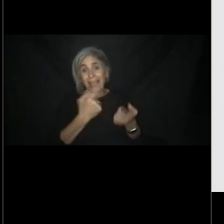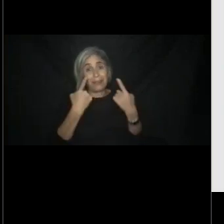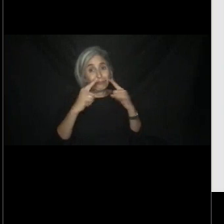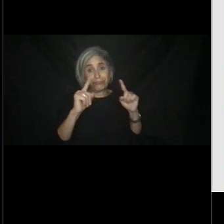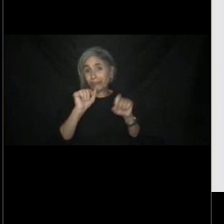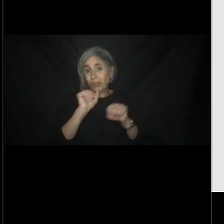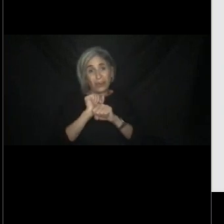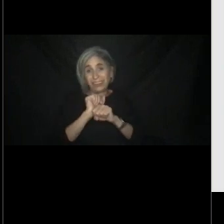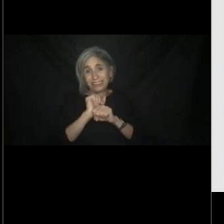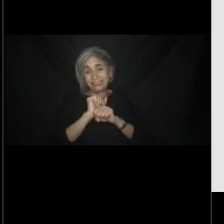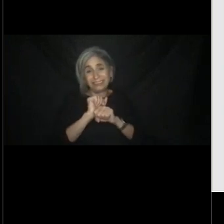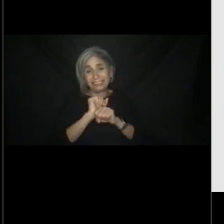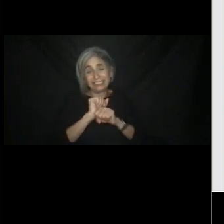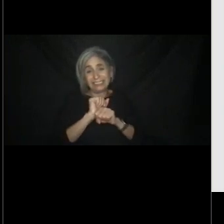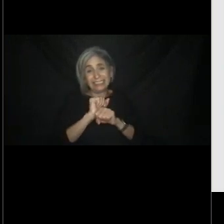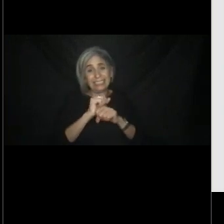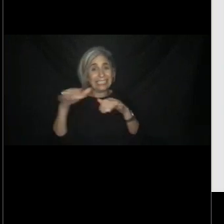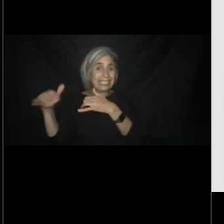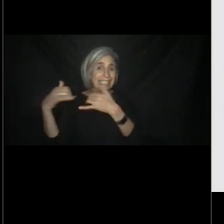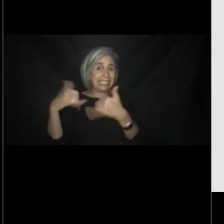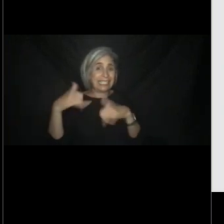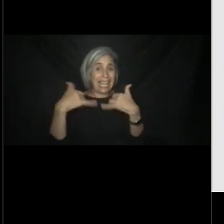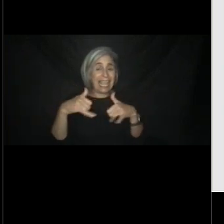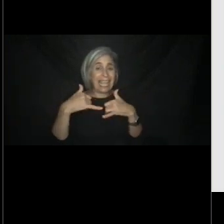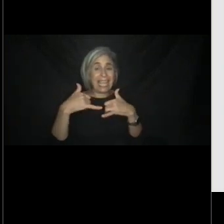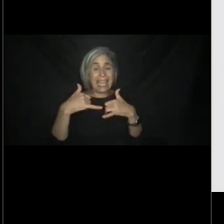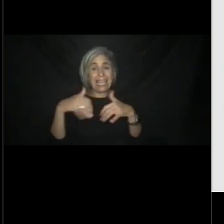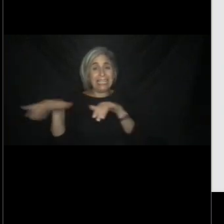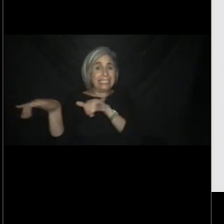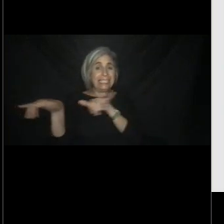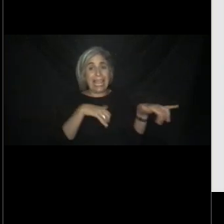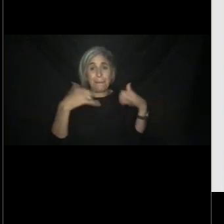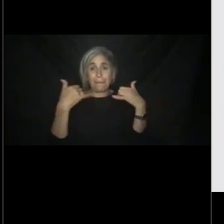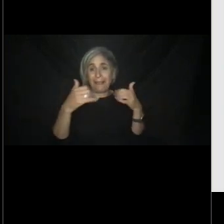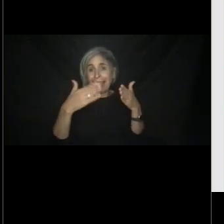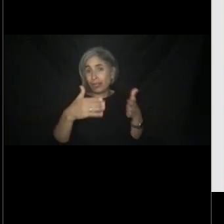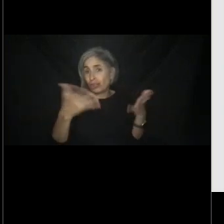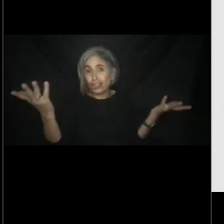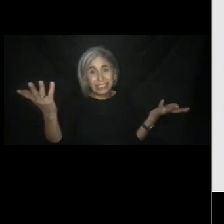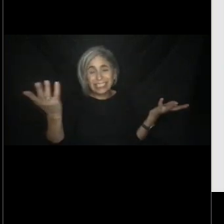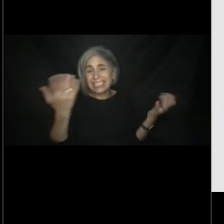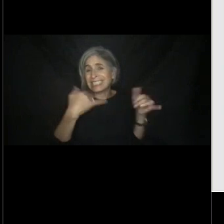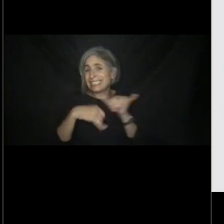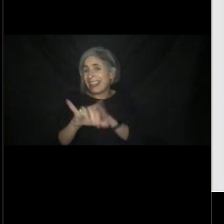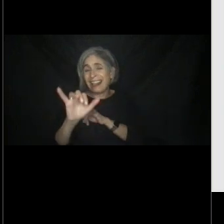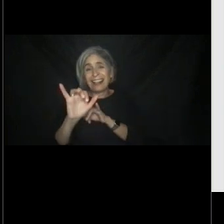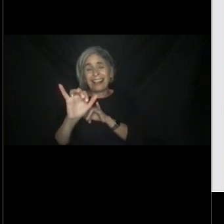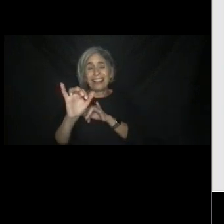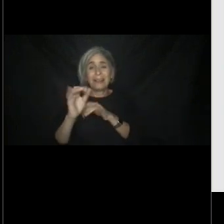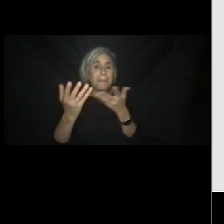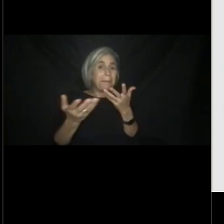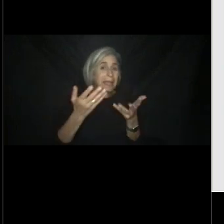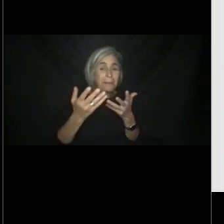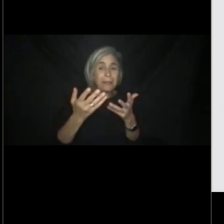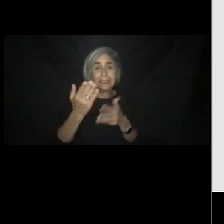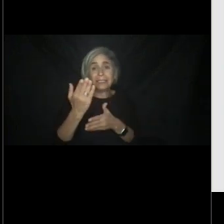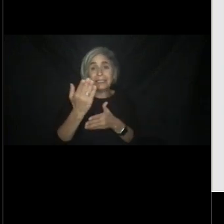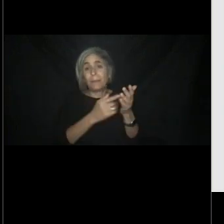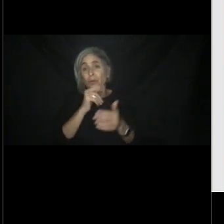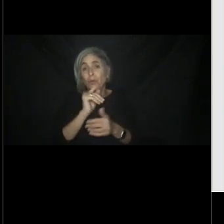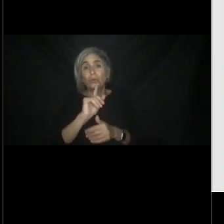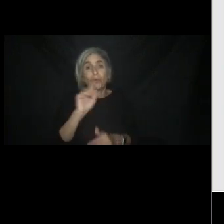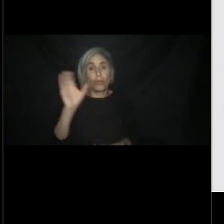same players that are in that realm too. And so you're not getting somebody who's maybe just really out